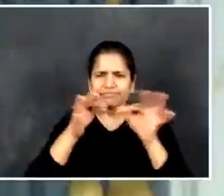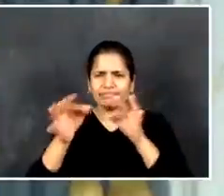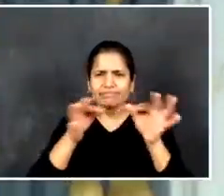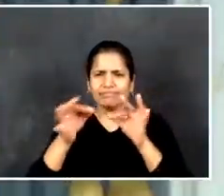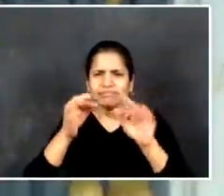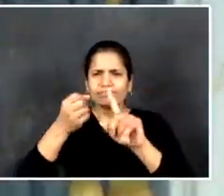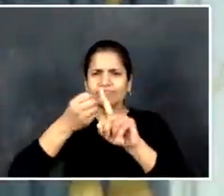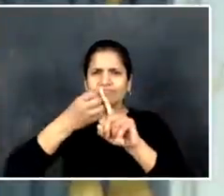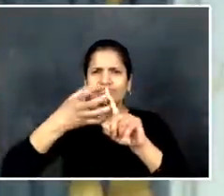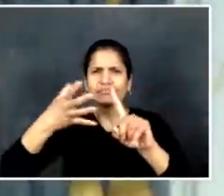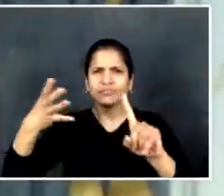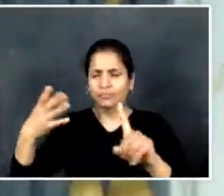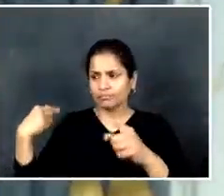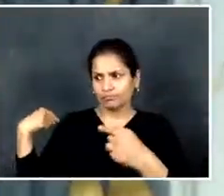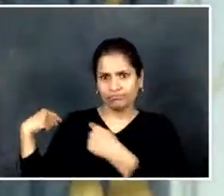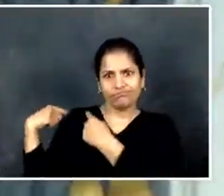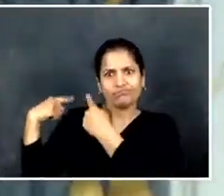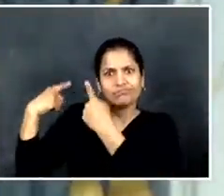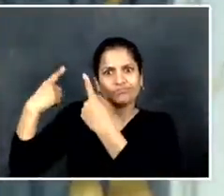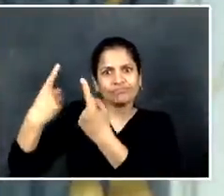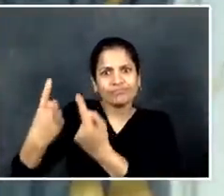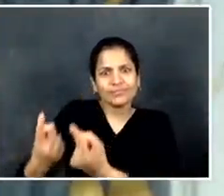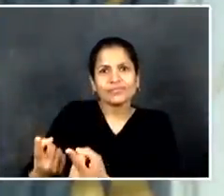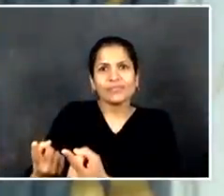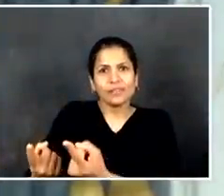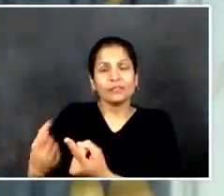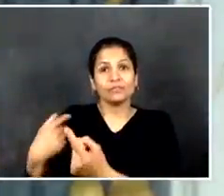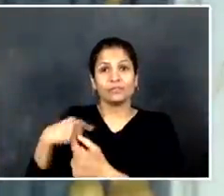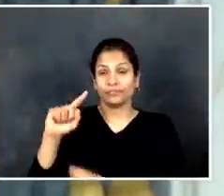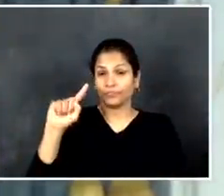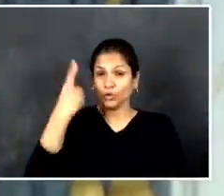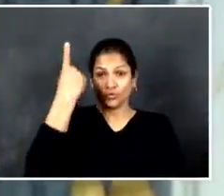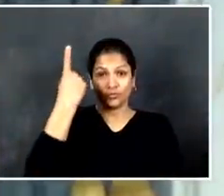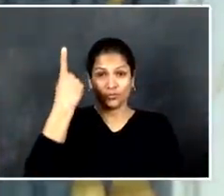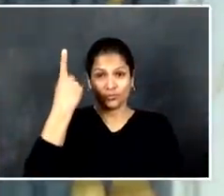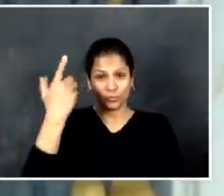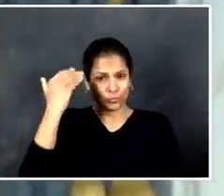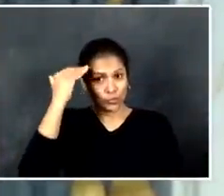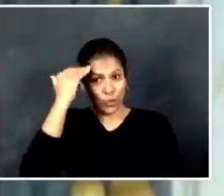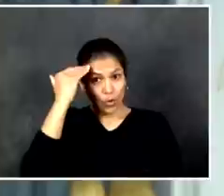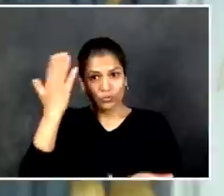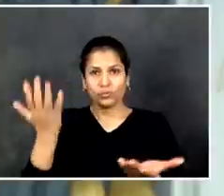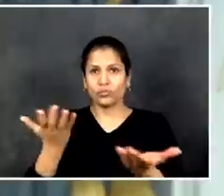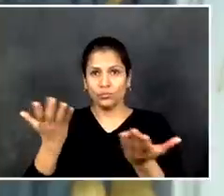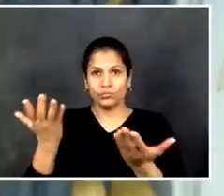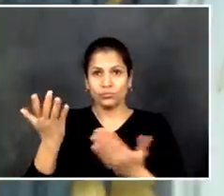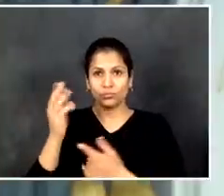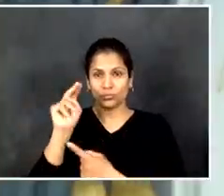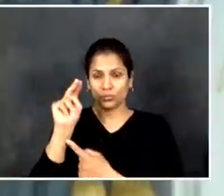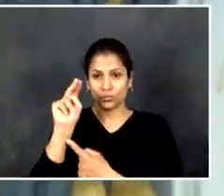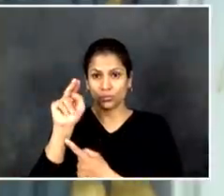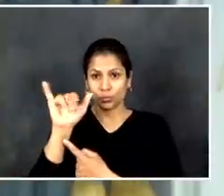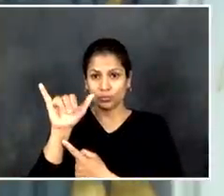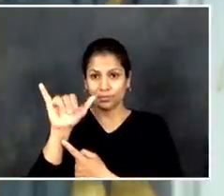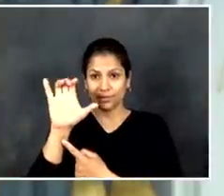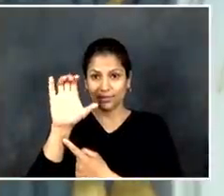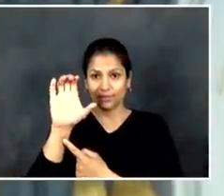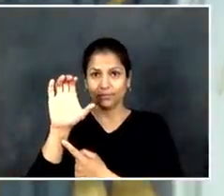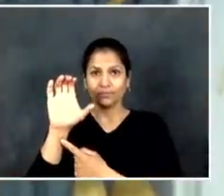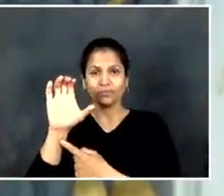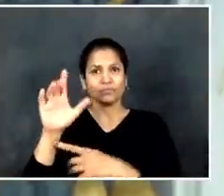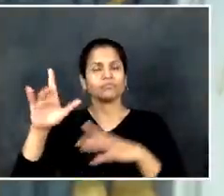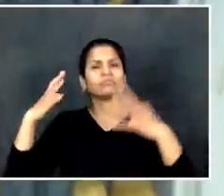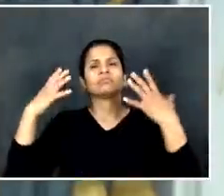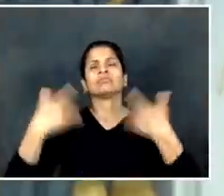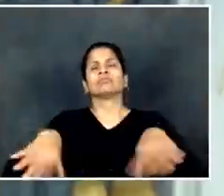without the partnership with the city. Really early on, when Marcel and Charles Boyce from